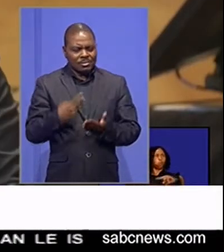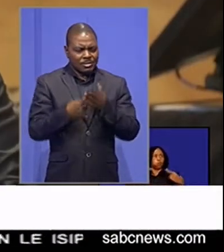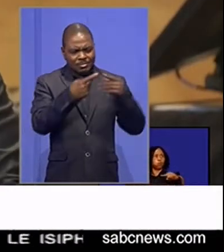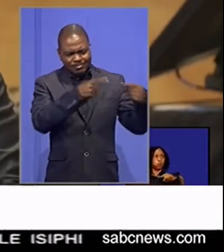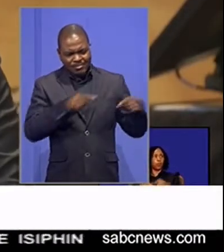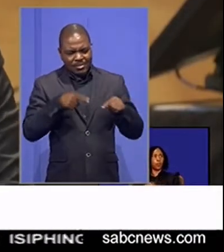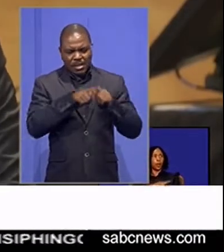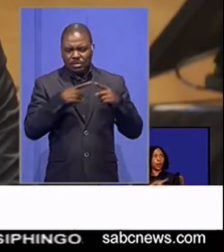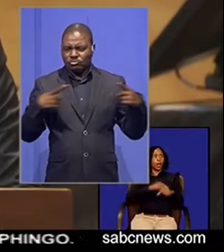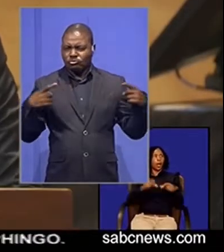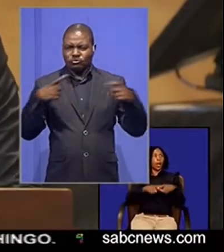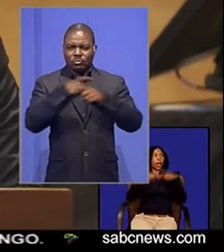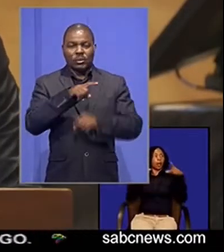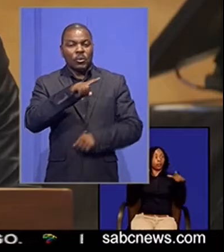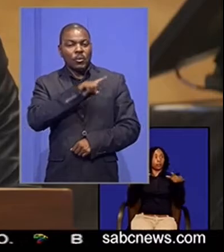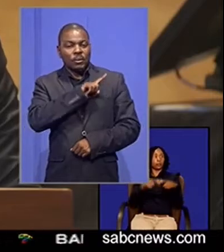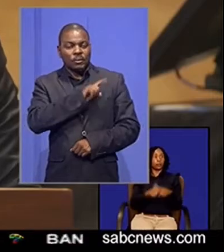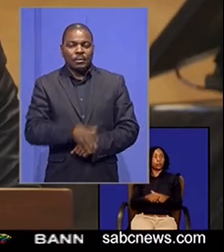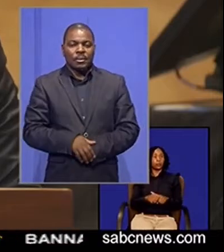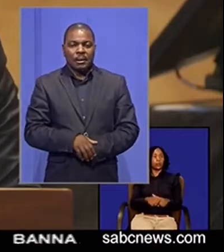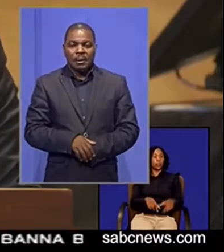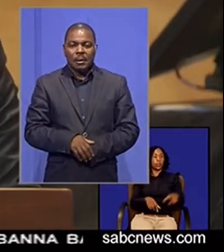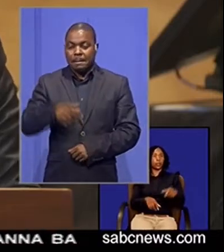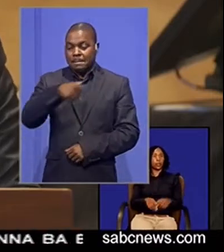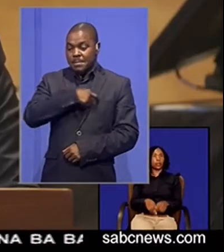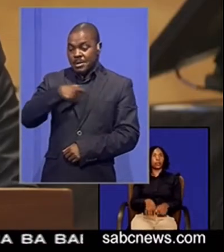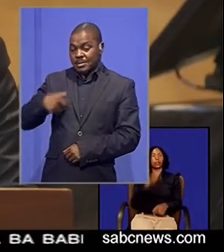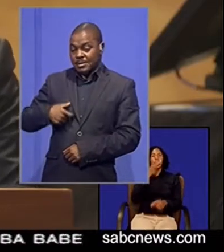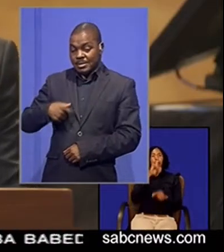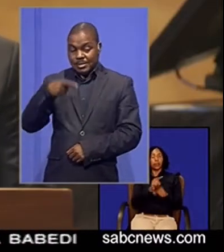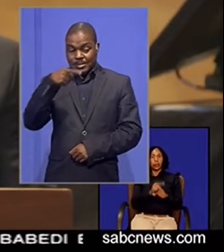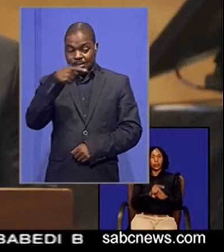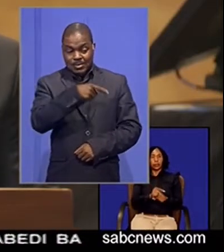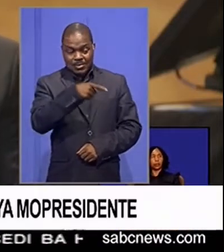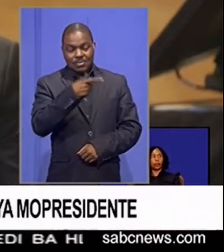the President's speech are straight from the DA's playbook.